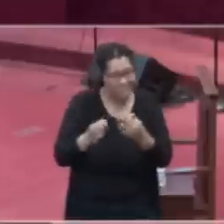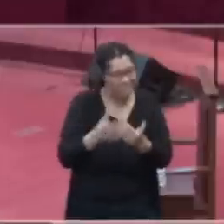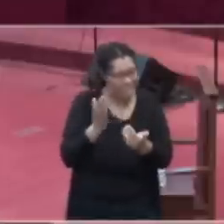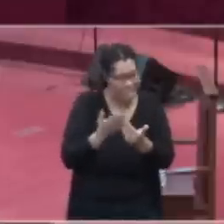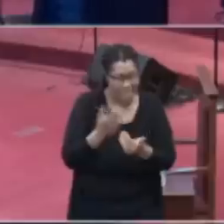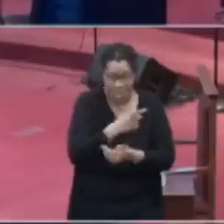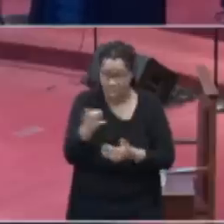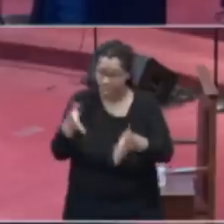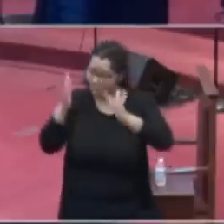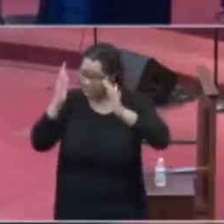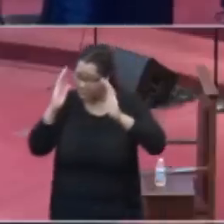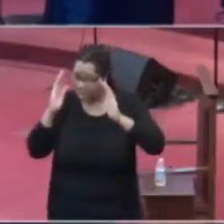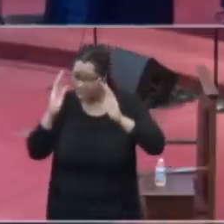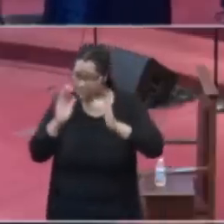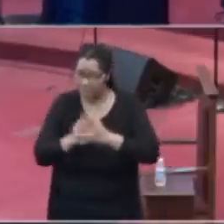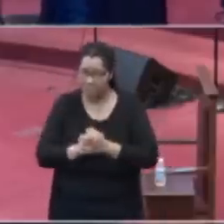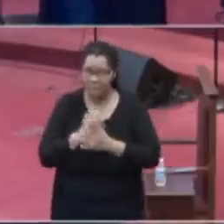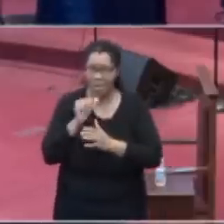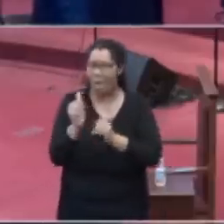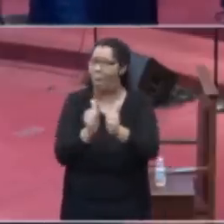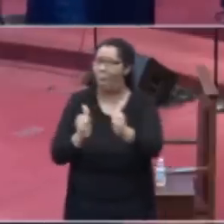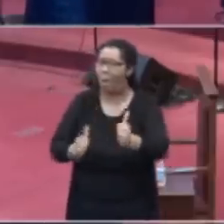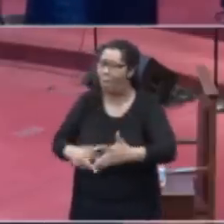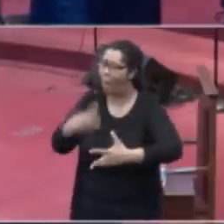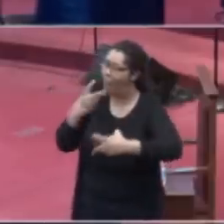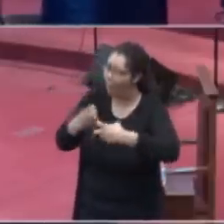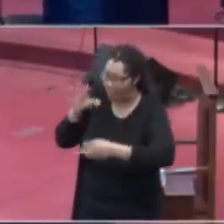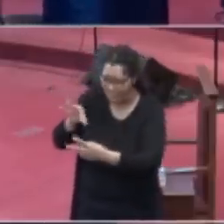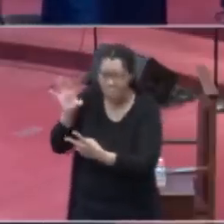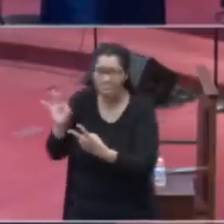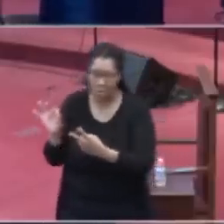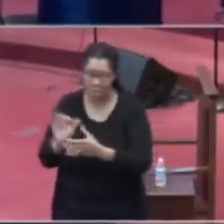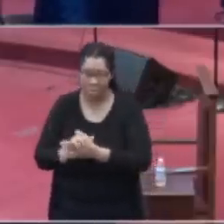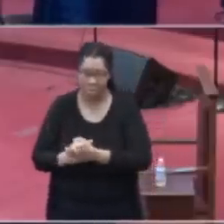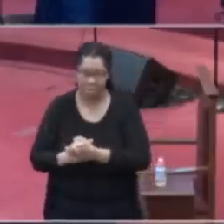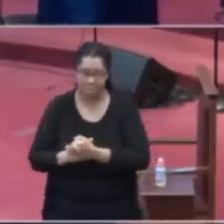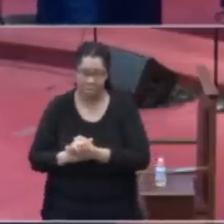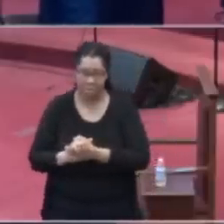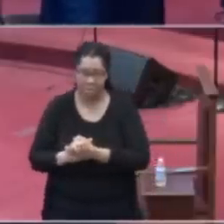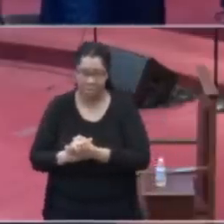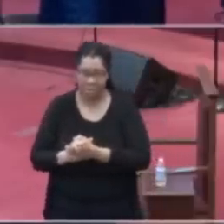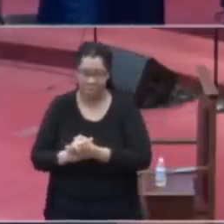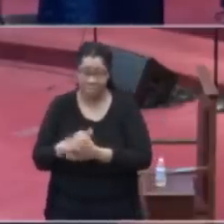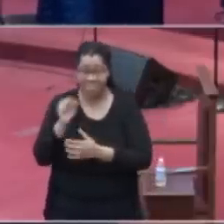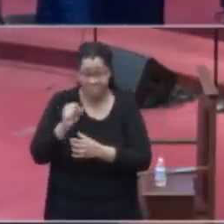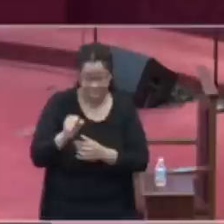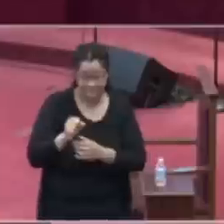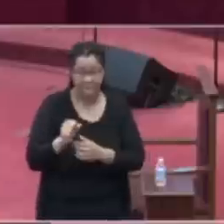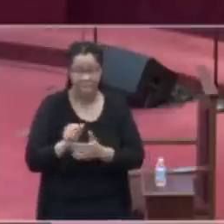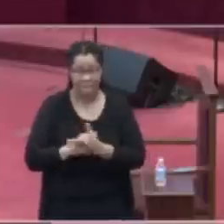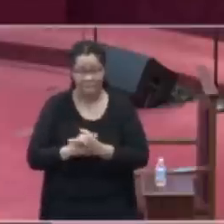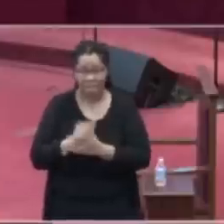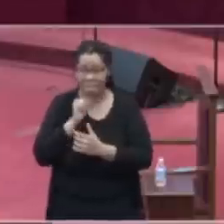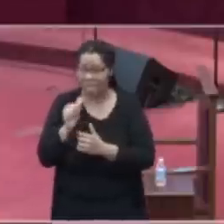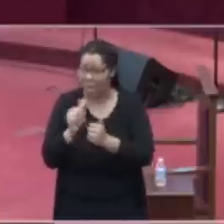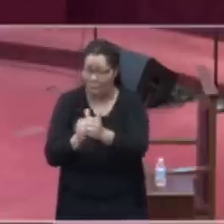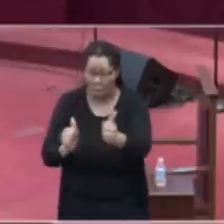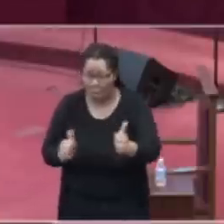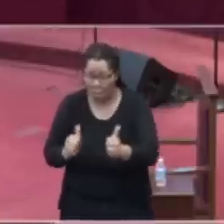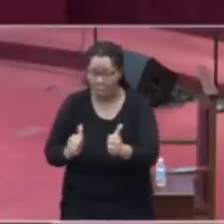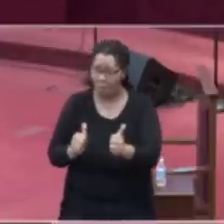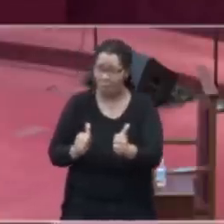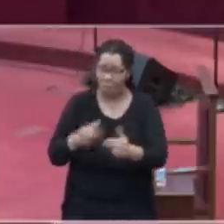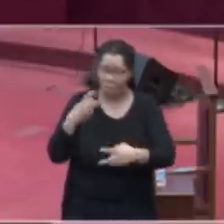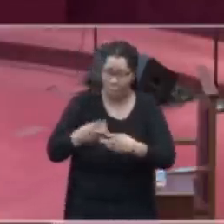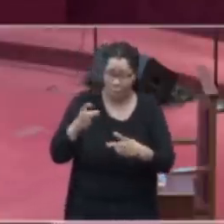to me? I will not avoid hard choices, but not only will I not avoid hard choices, I will not be led by